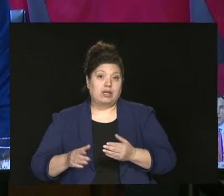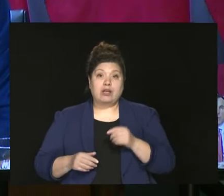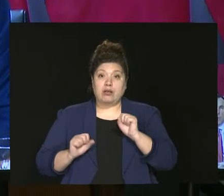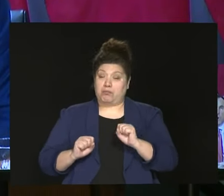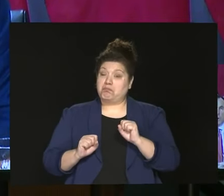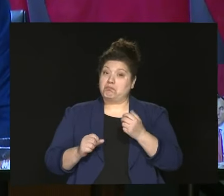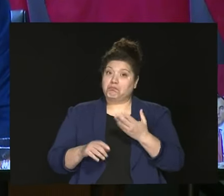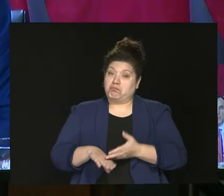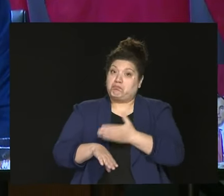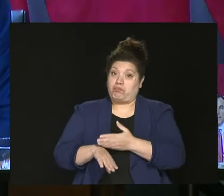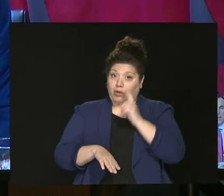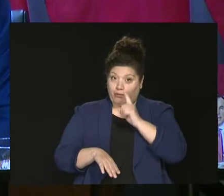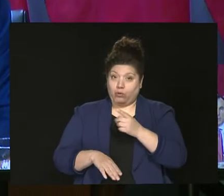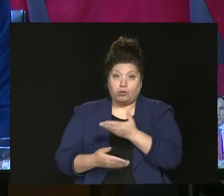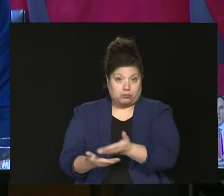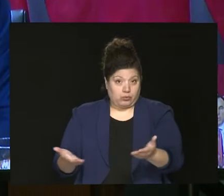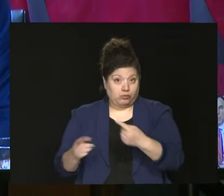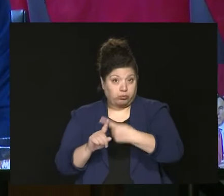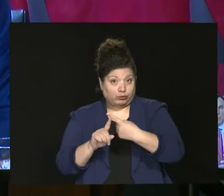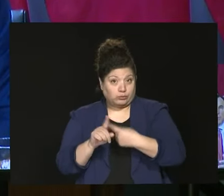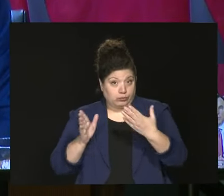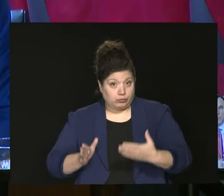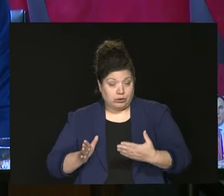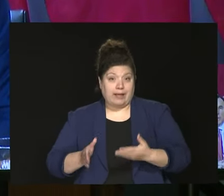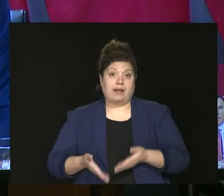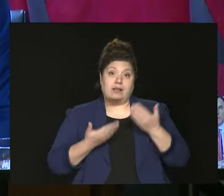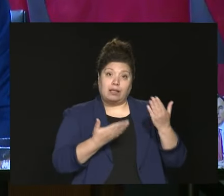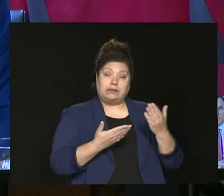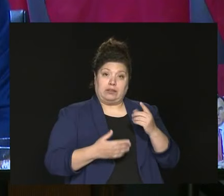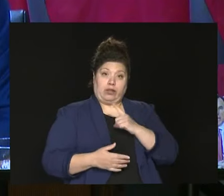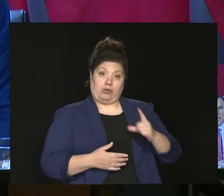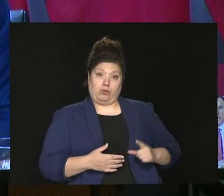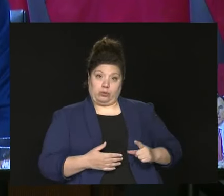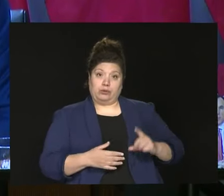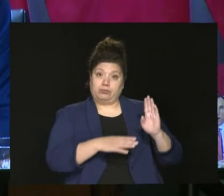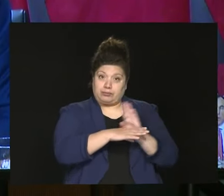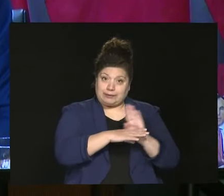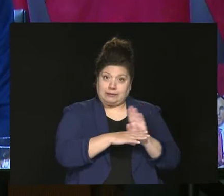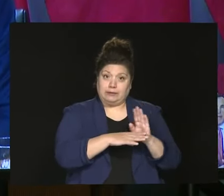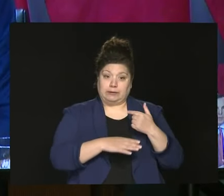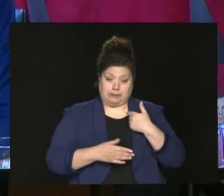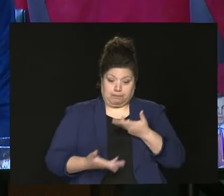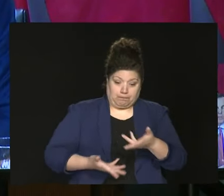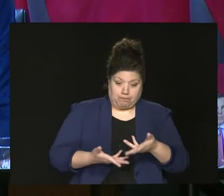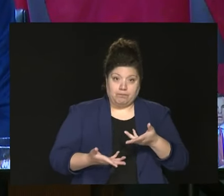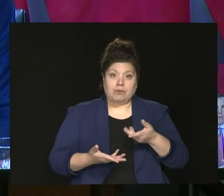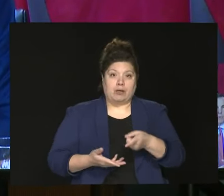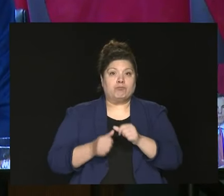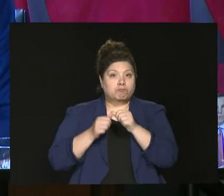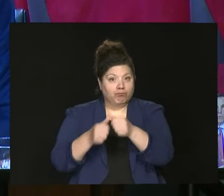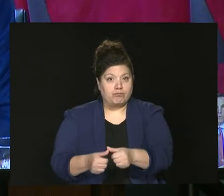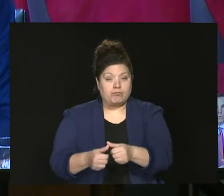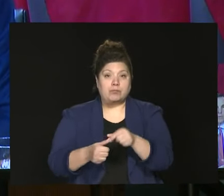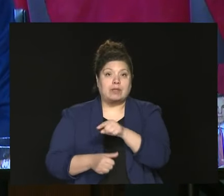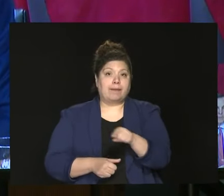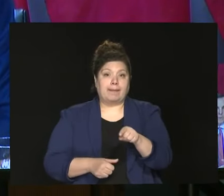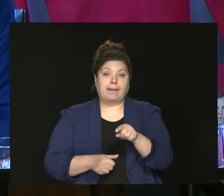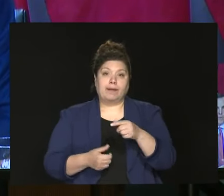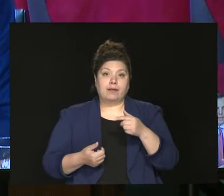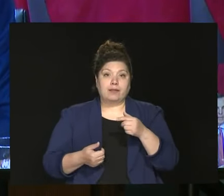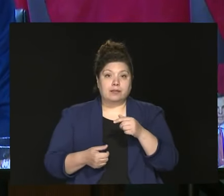have more confidence that their tenants will be able to stay in the property and bridge the time through